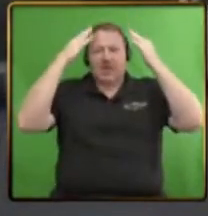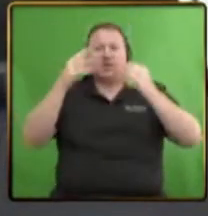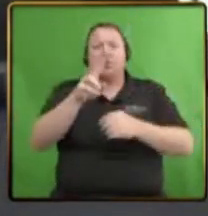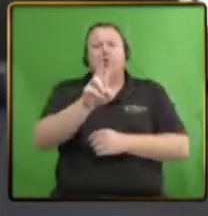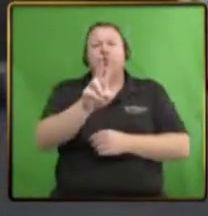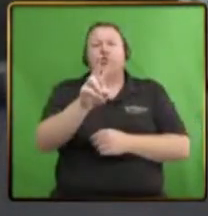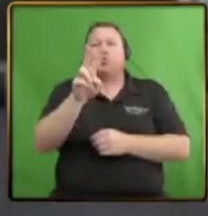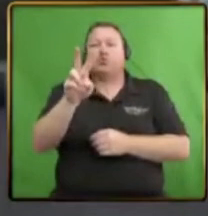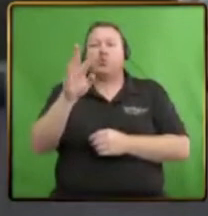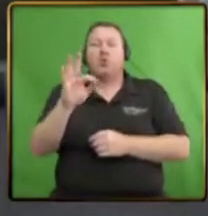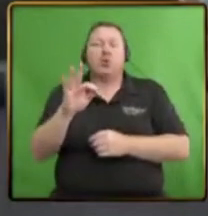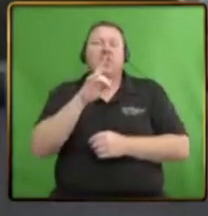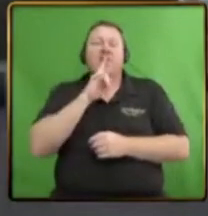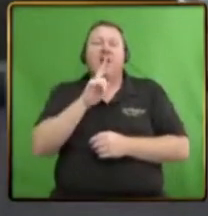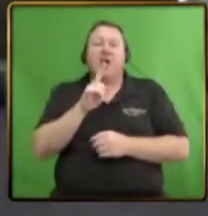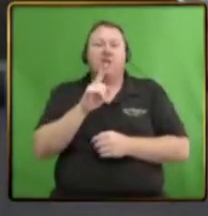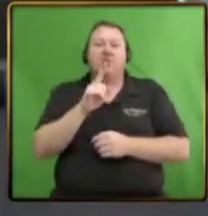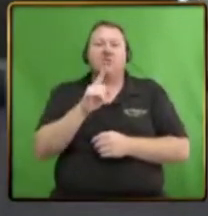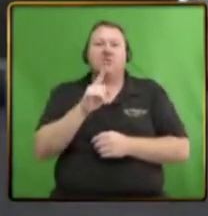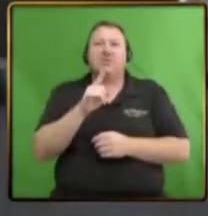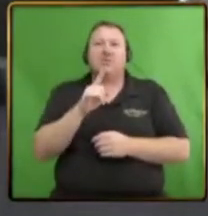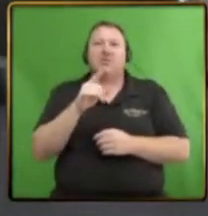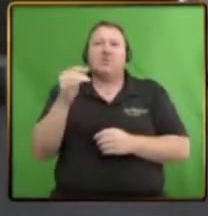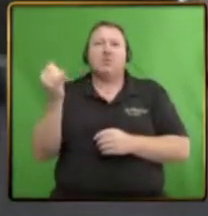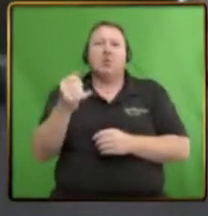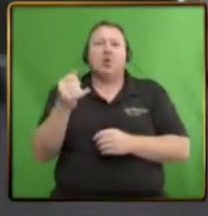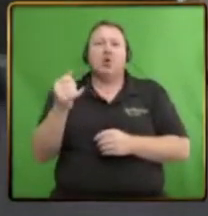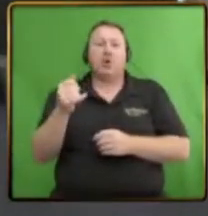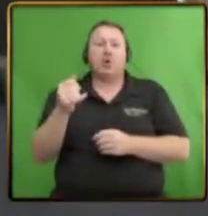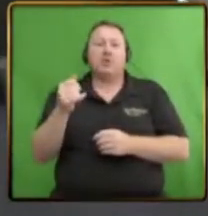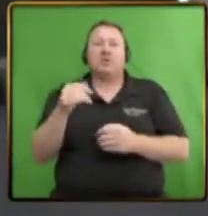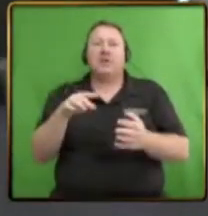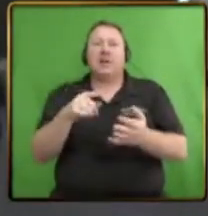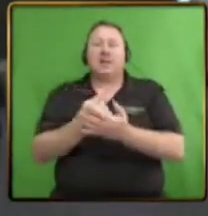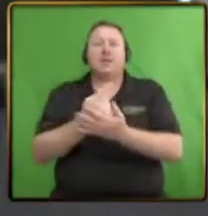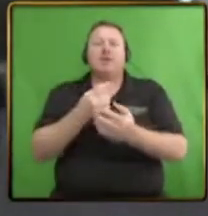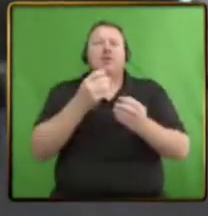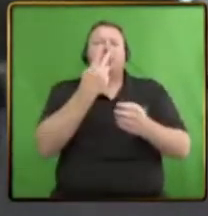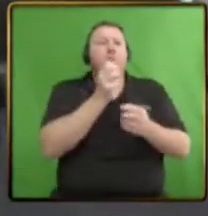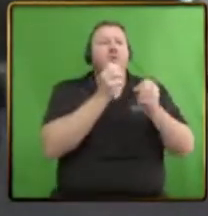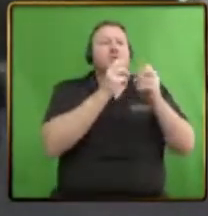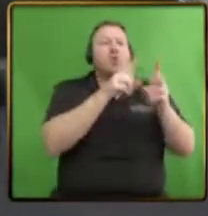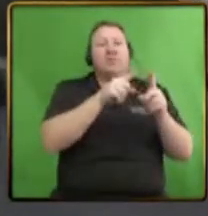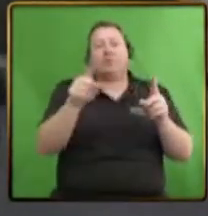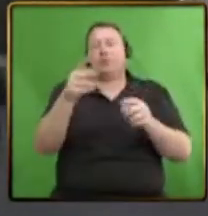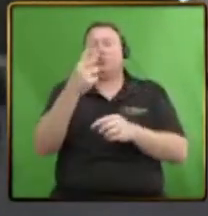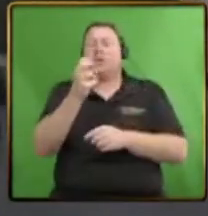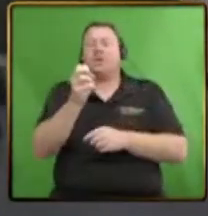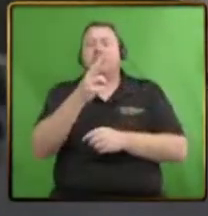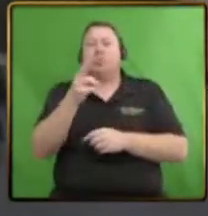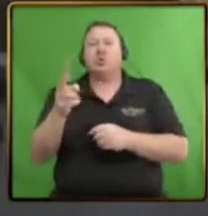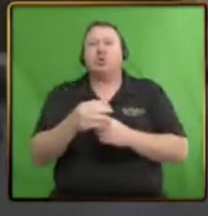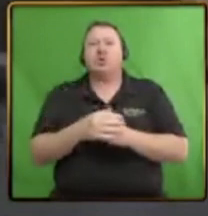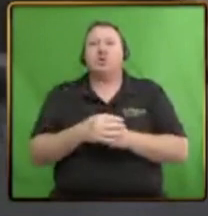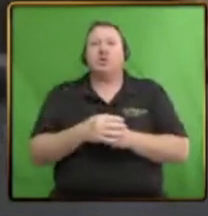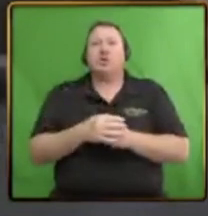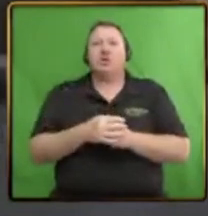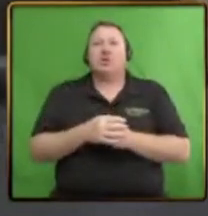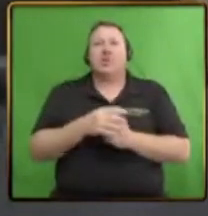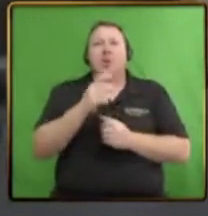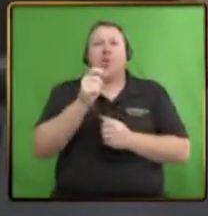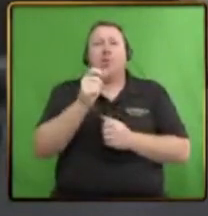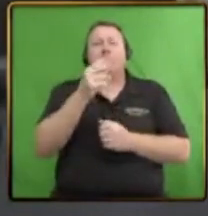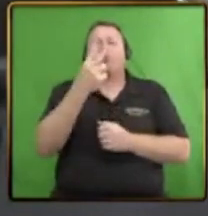223,000 murders were committed in a decade in South Africa since 2012. That's almost 250,000 lives that were